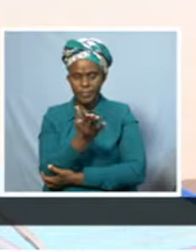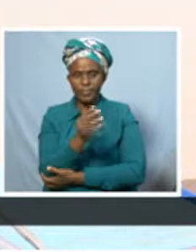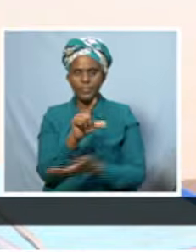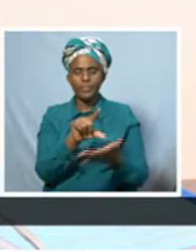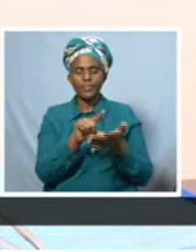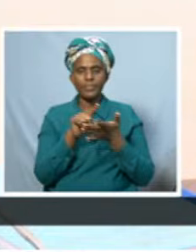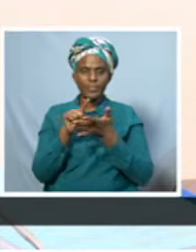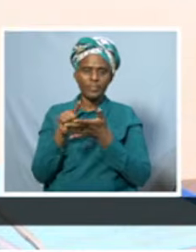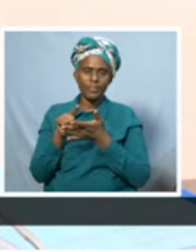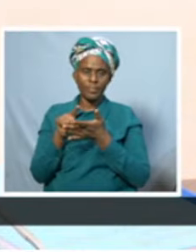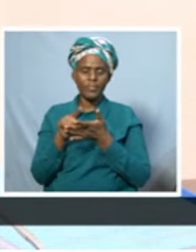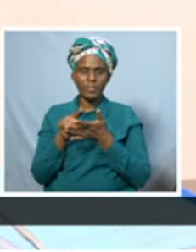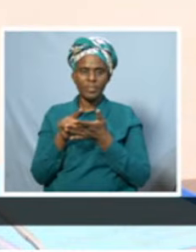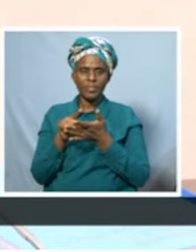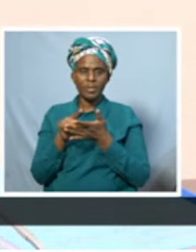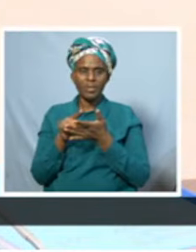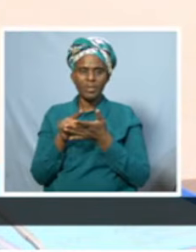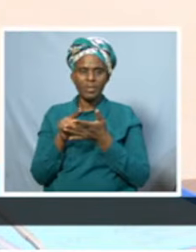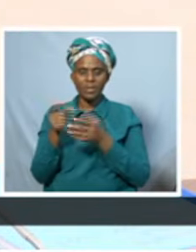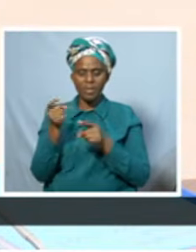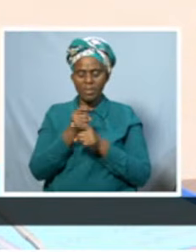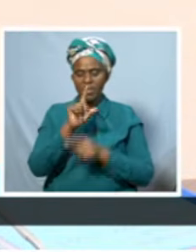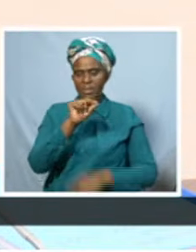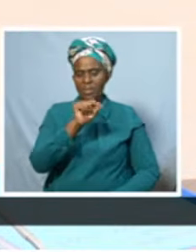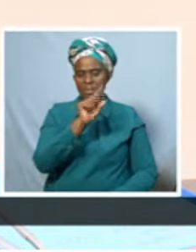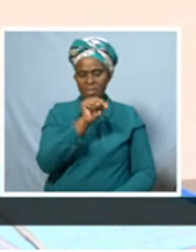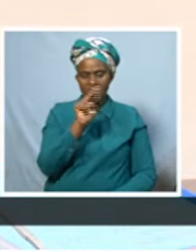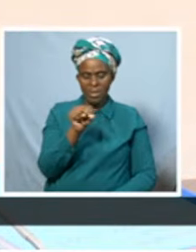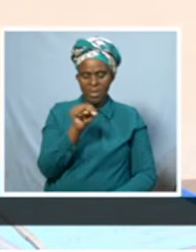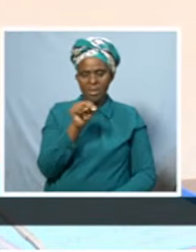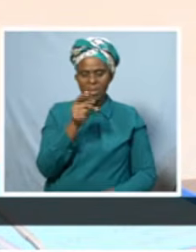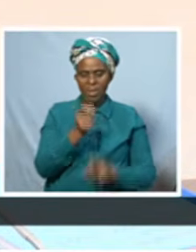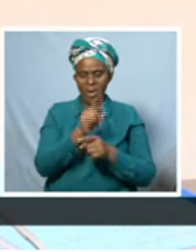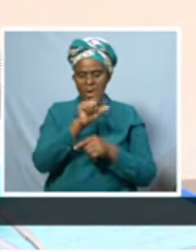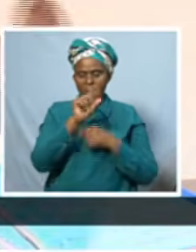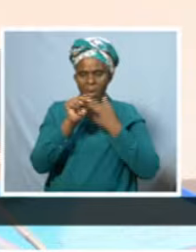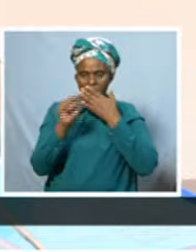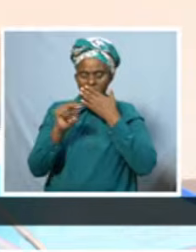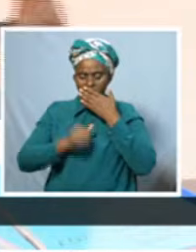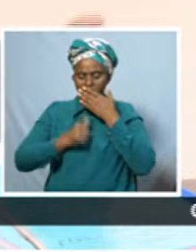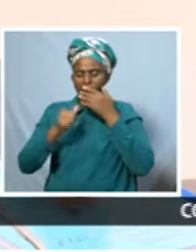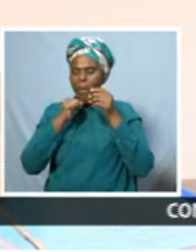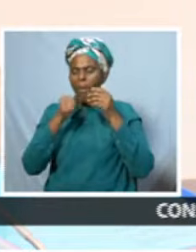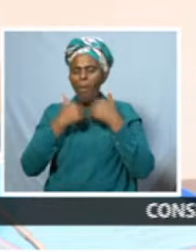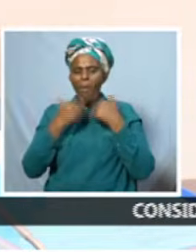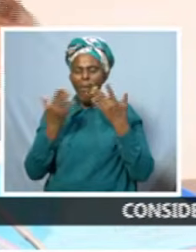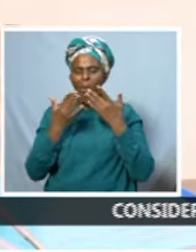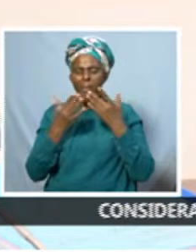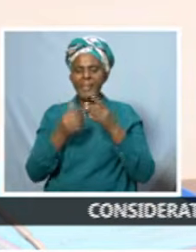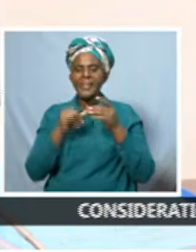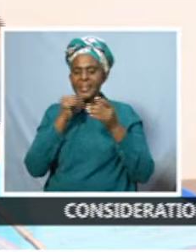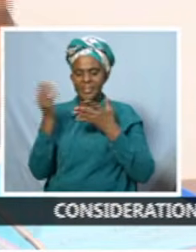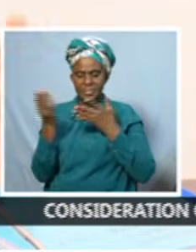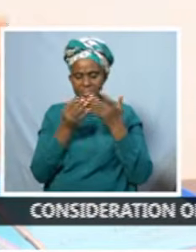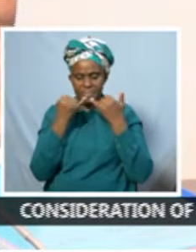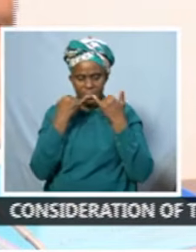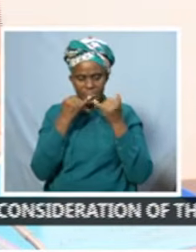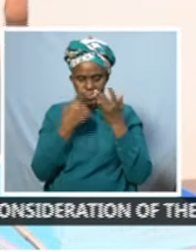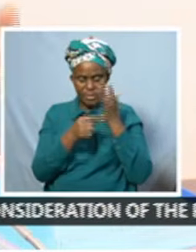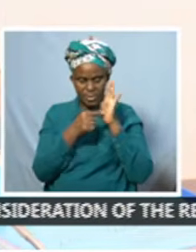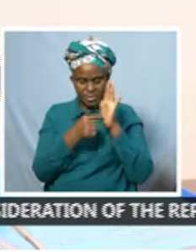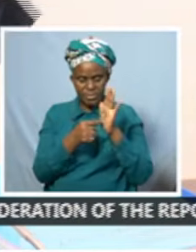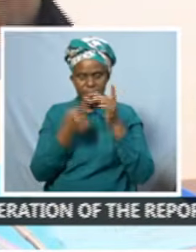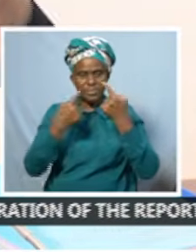loan is increased. I think from 2022, it's just that we do not bring the data that show